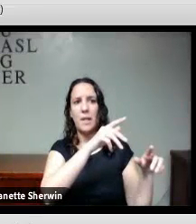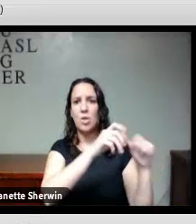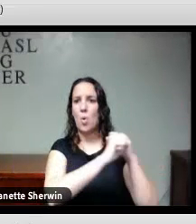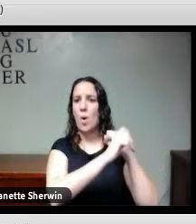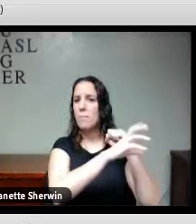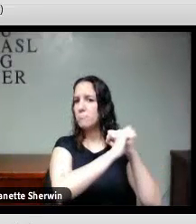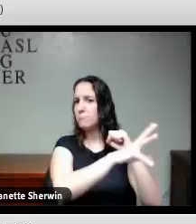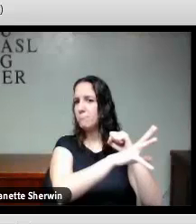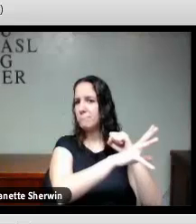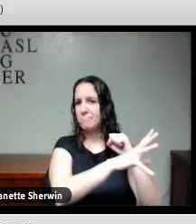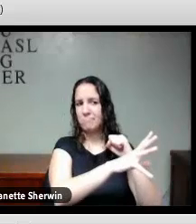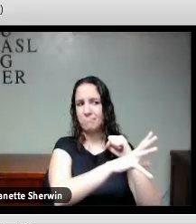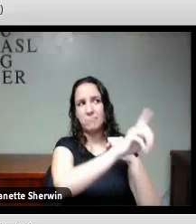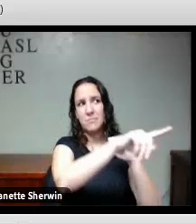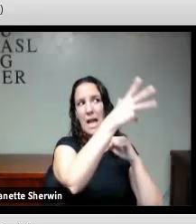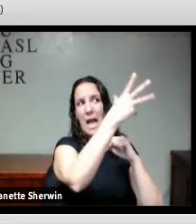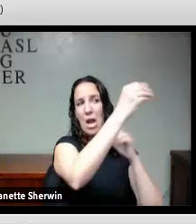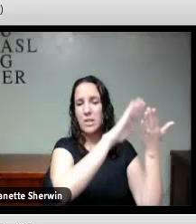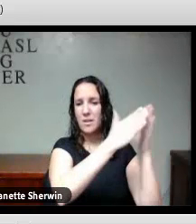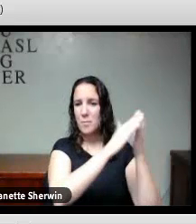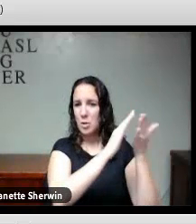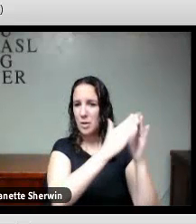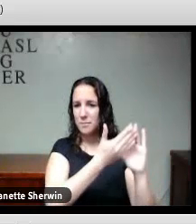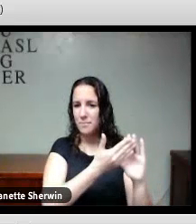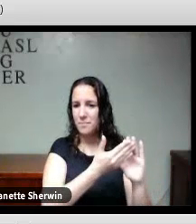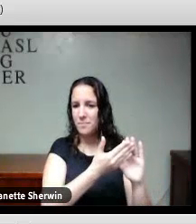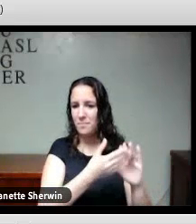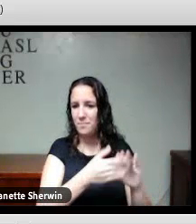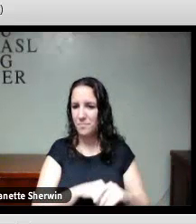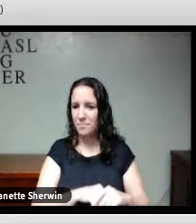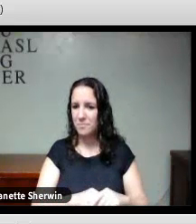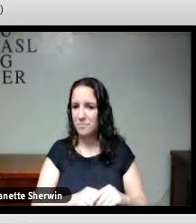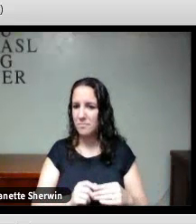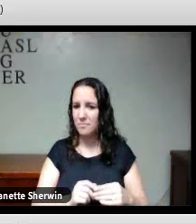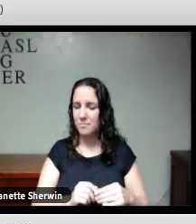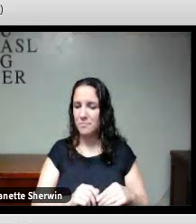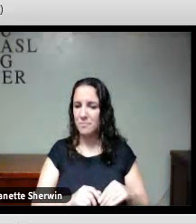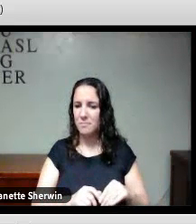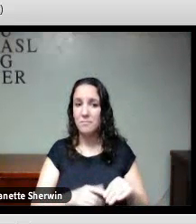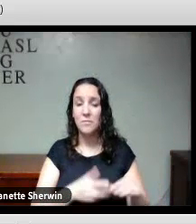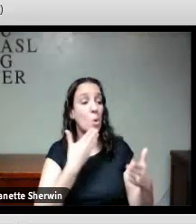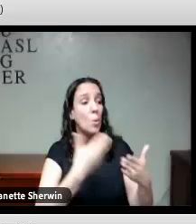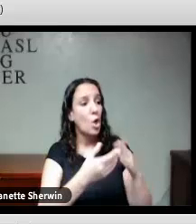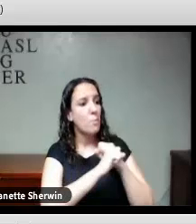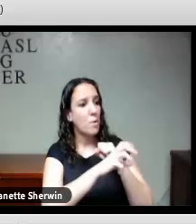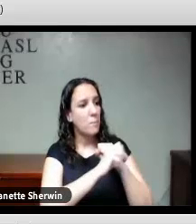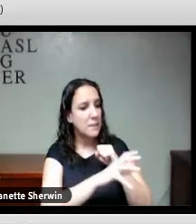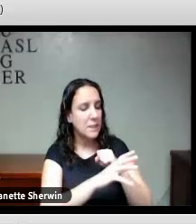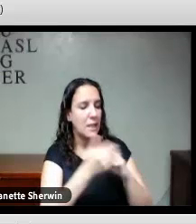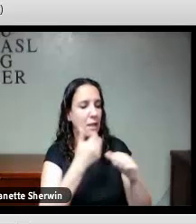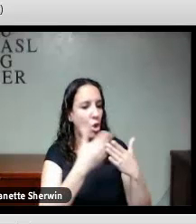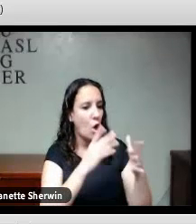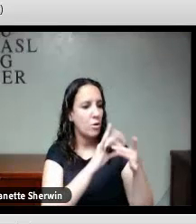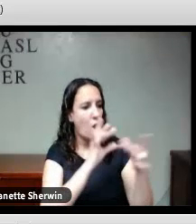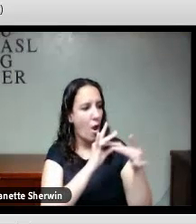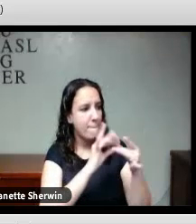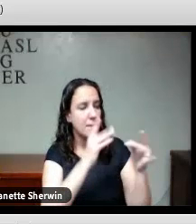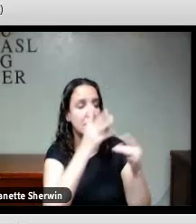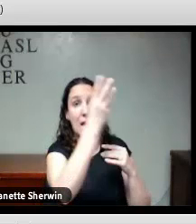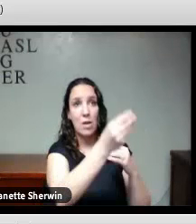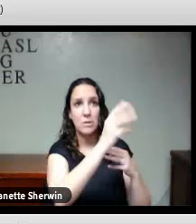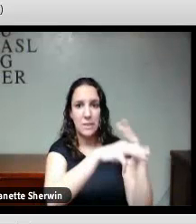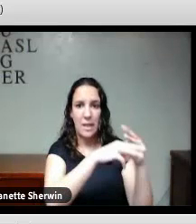community, don't you? Good publicity is part of that. They're out there telling people what a wonderful library they have. And Danielle says